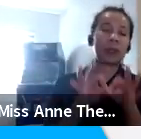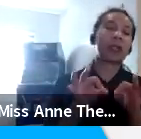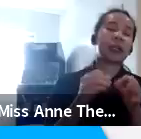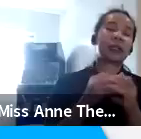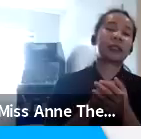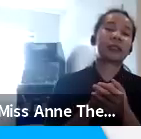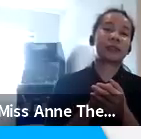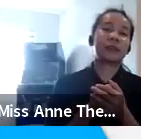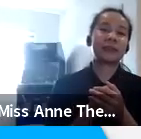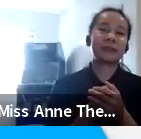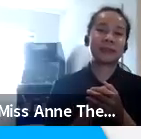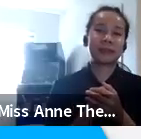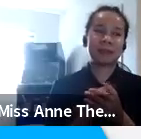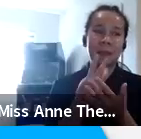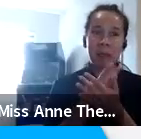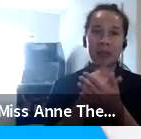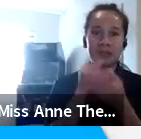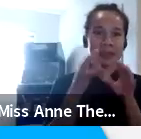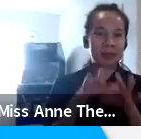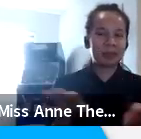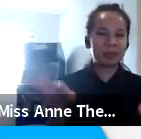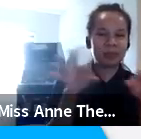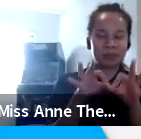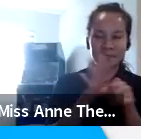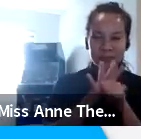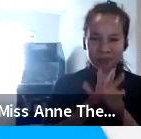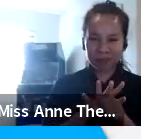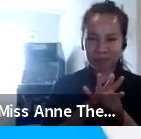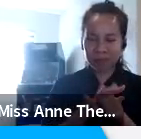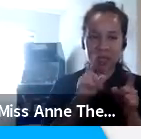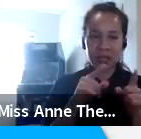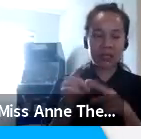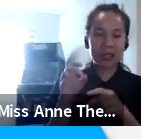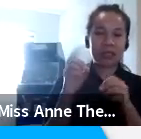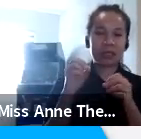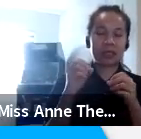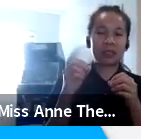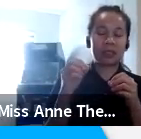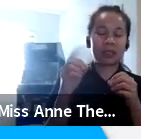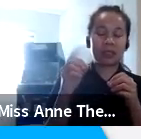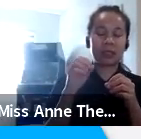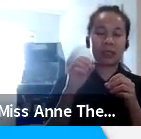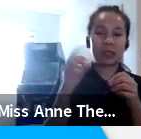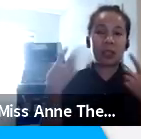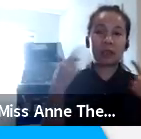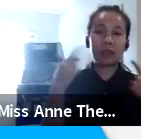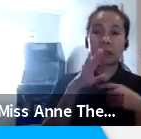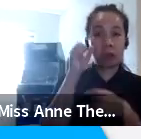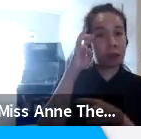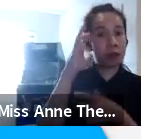ka-ching, ka-ching, that's pressuring you as a teacher, as an administrator, or as